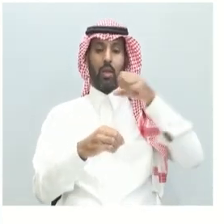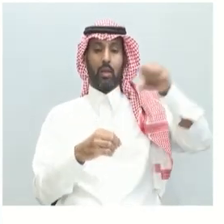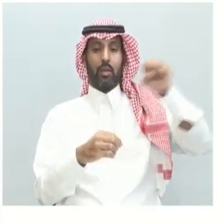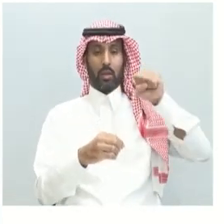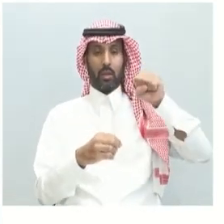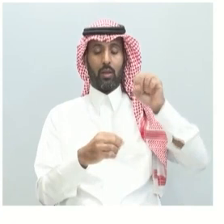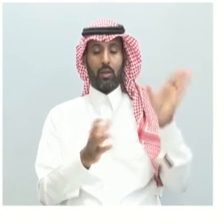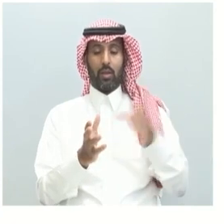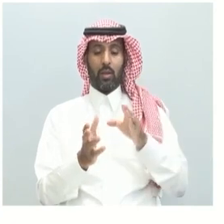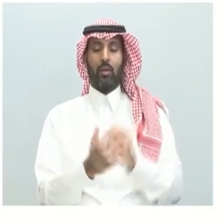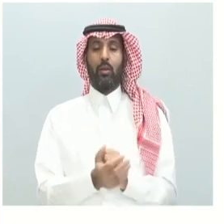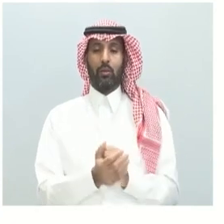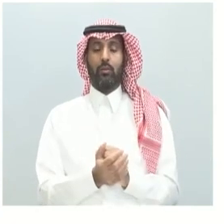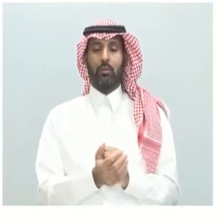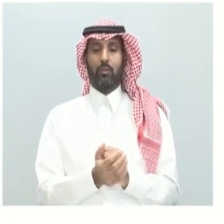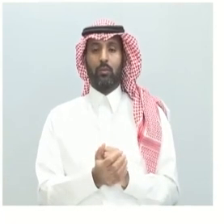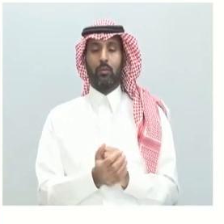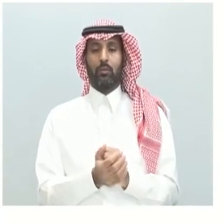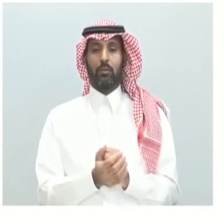like designs, organize, and so on.